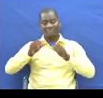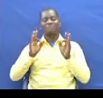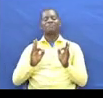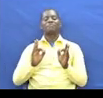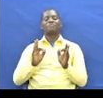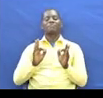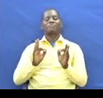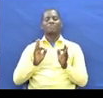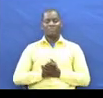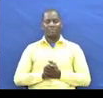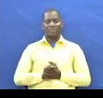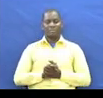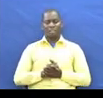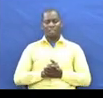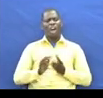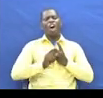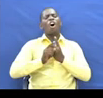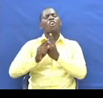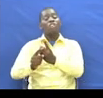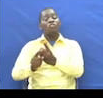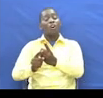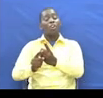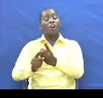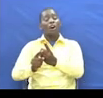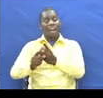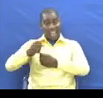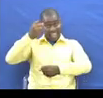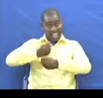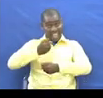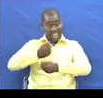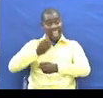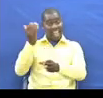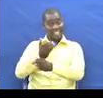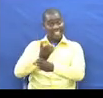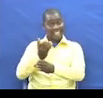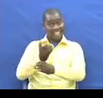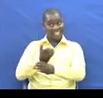you whether you have done it, and I will have to mark them. Go to exercise